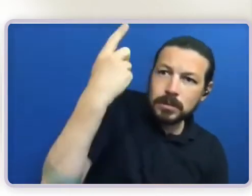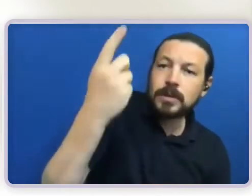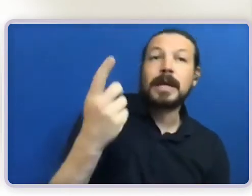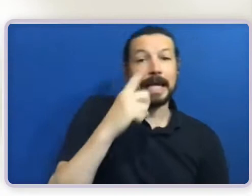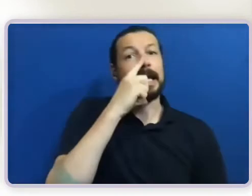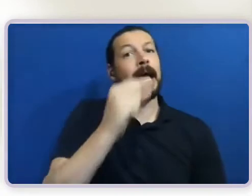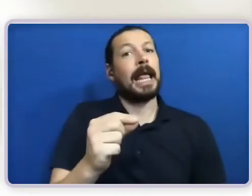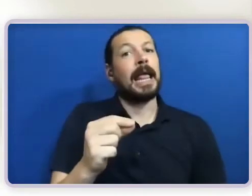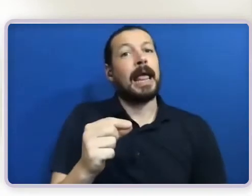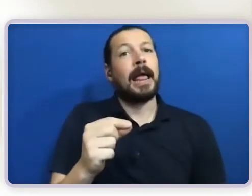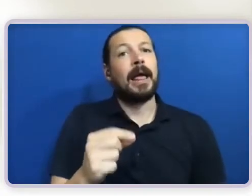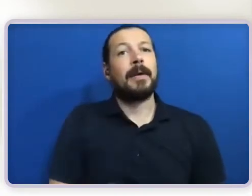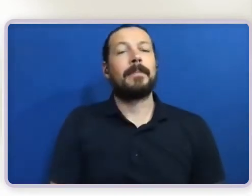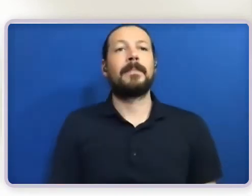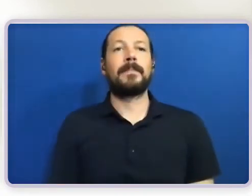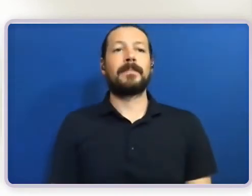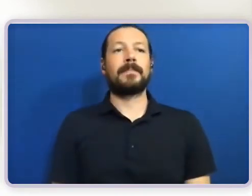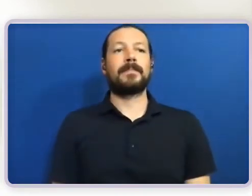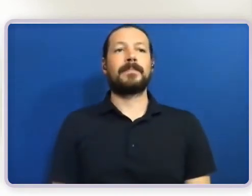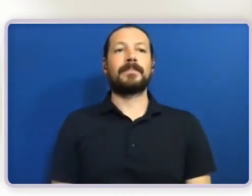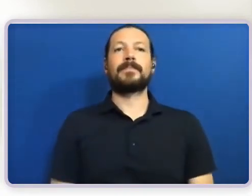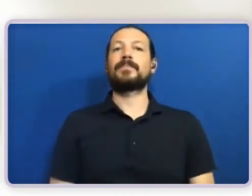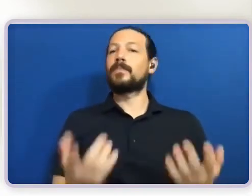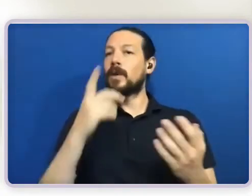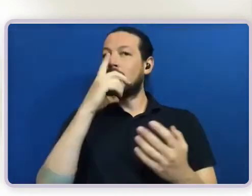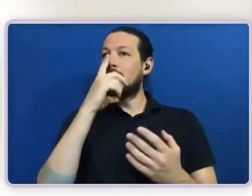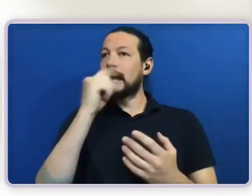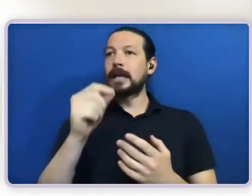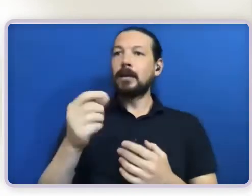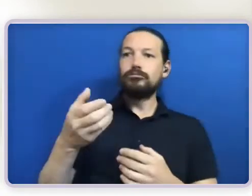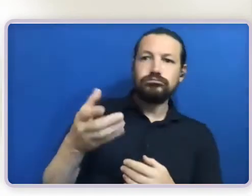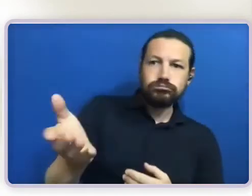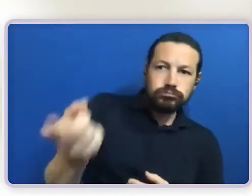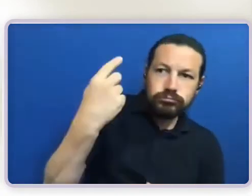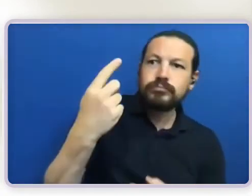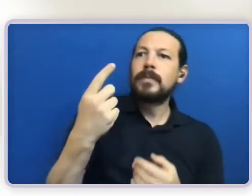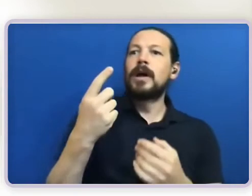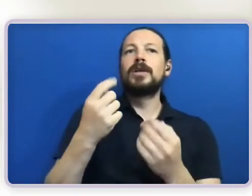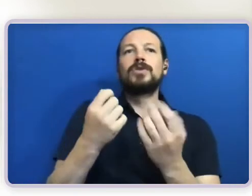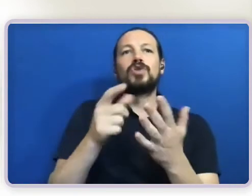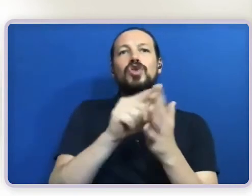That can be via documents, so that is called a notice to produce,